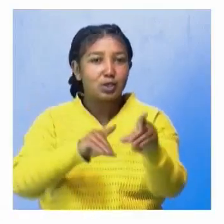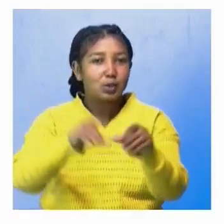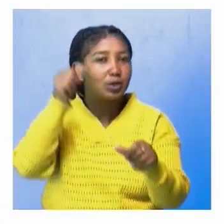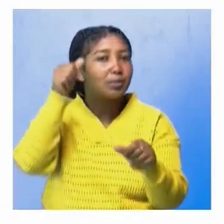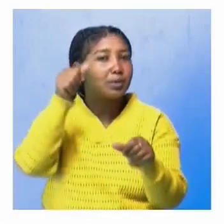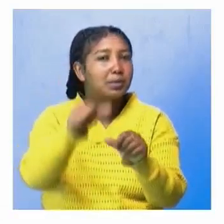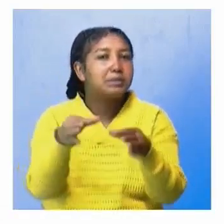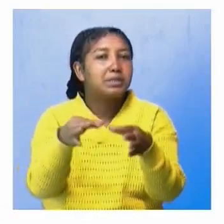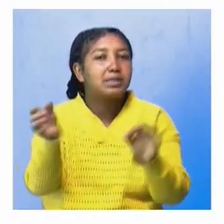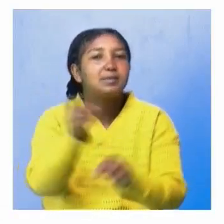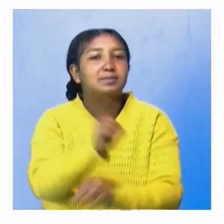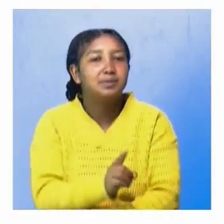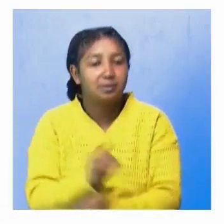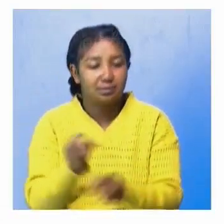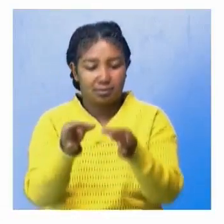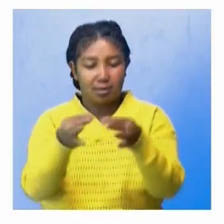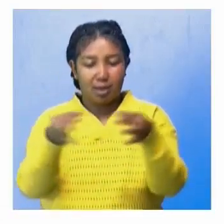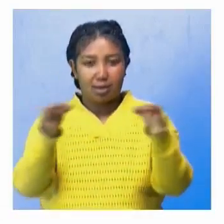sentence means?